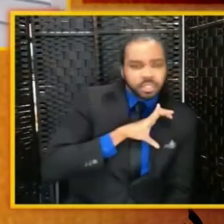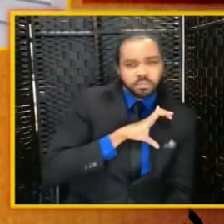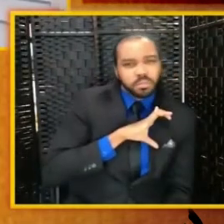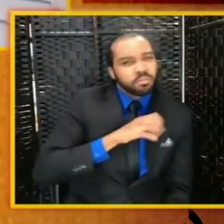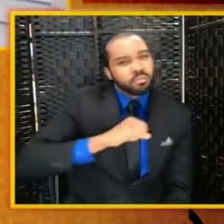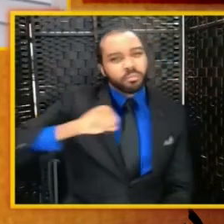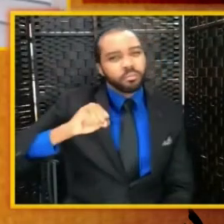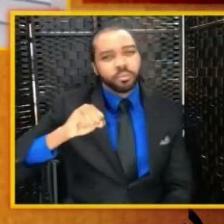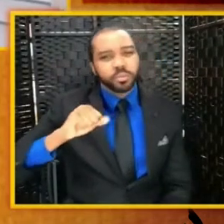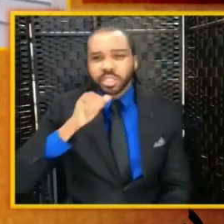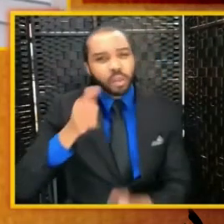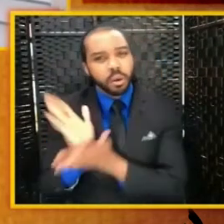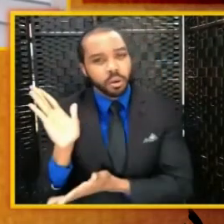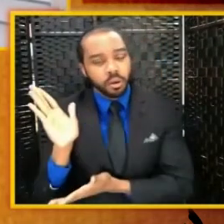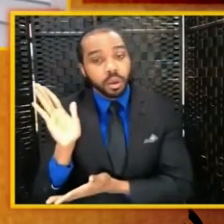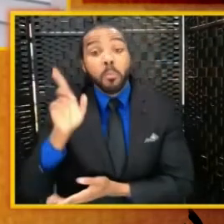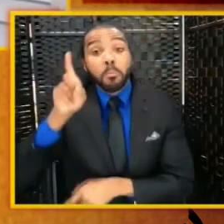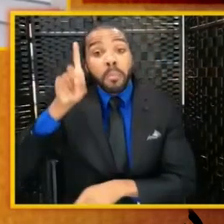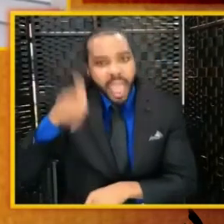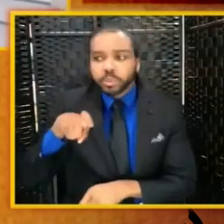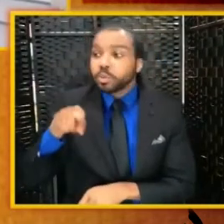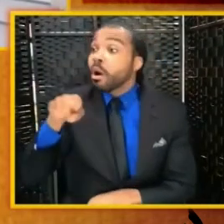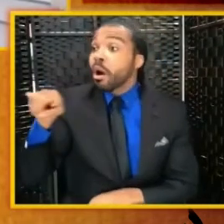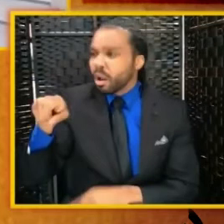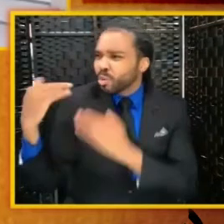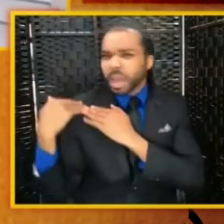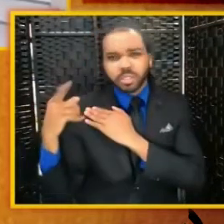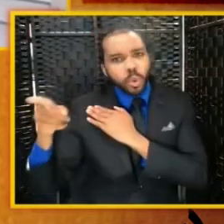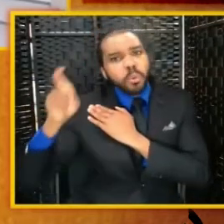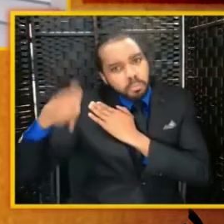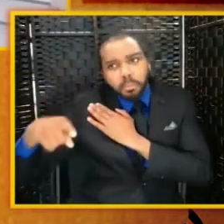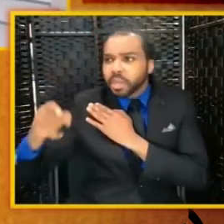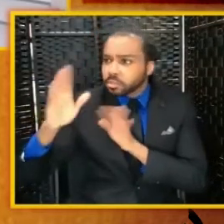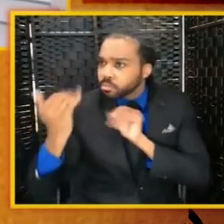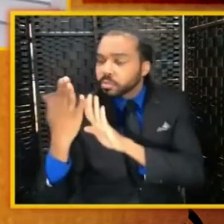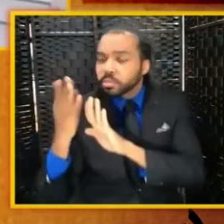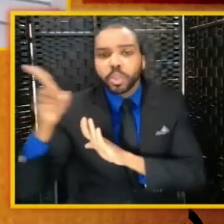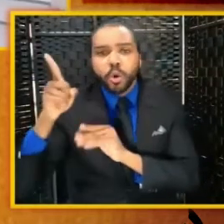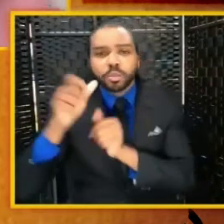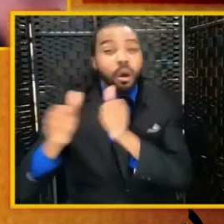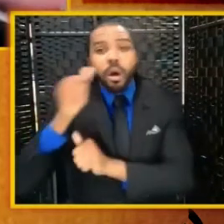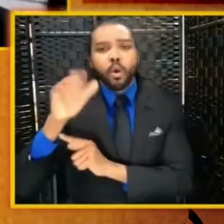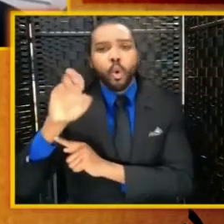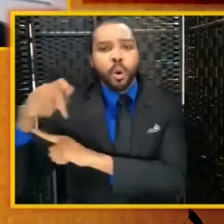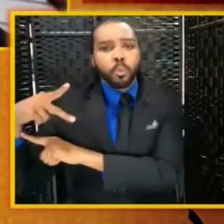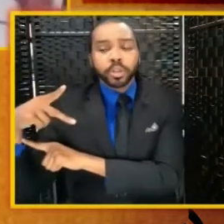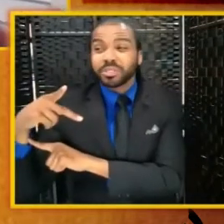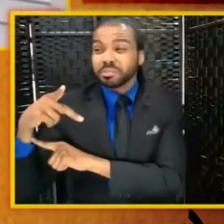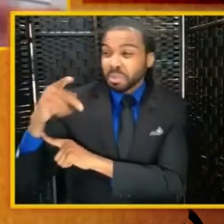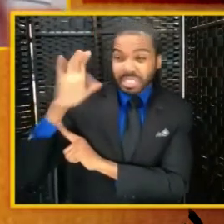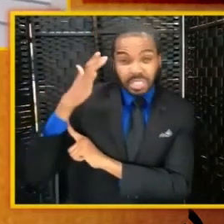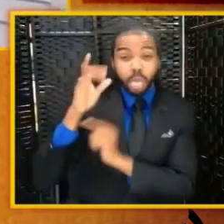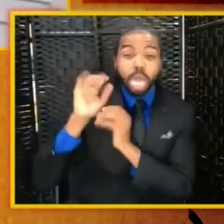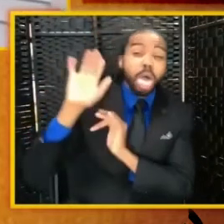But we also have to hold others accountable. We have to talk to the corporations. Those corporations may seem like faraway issues,